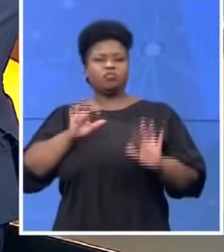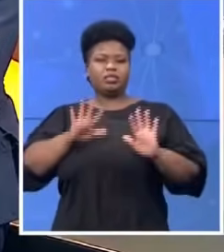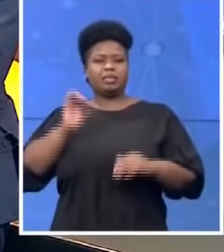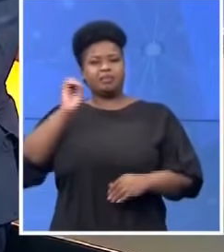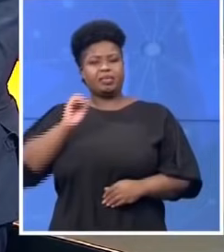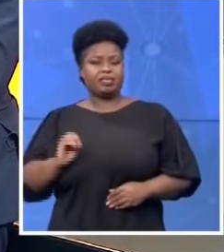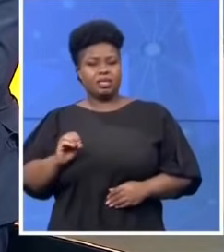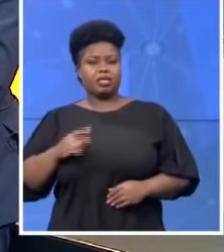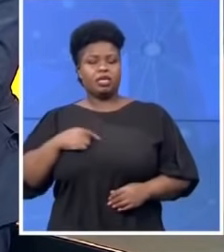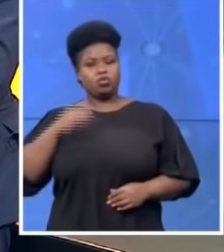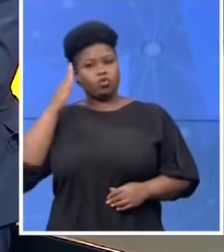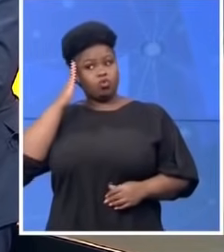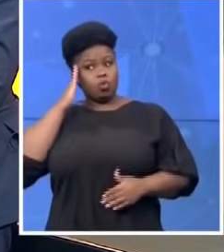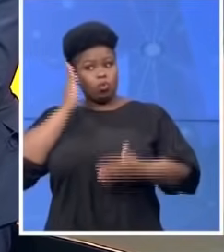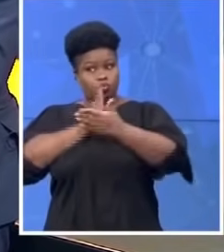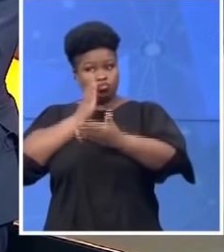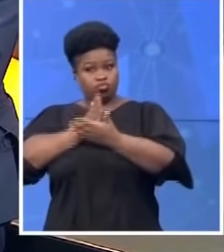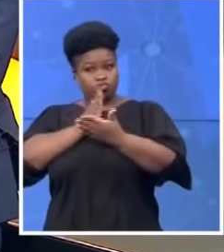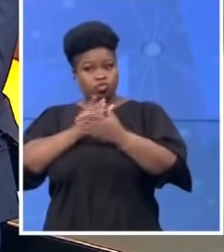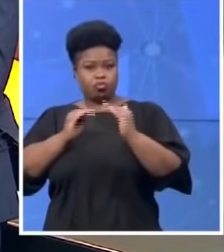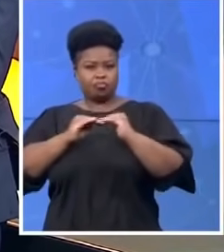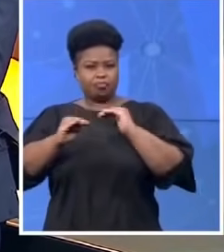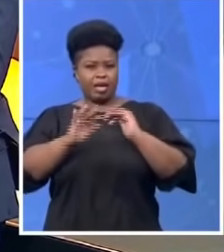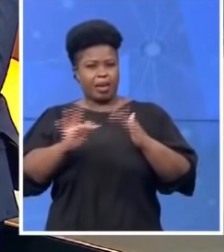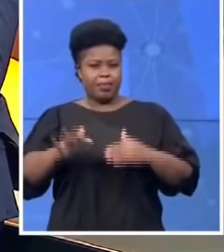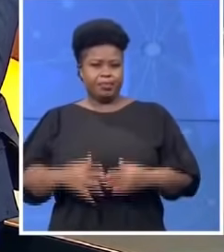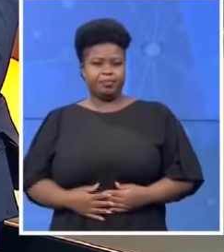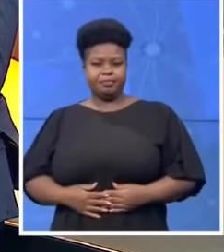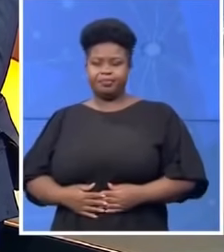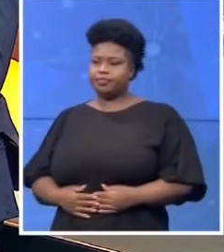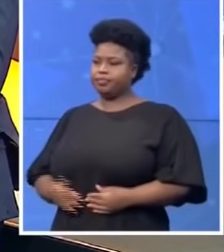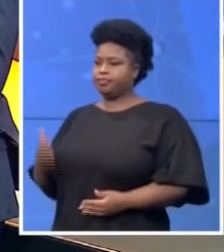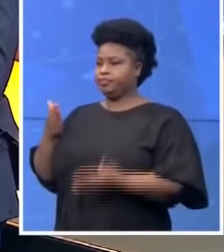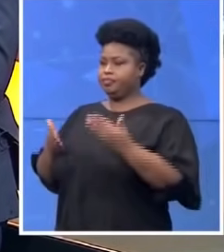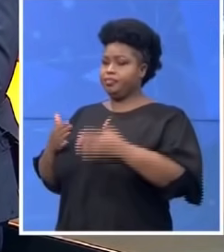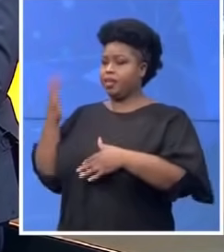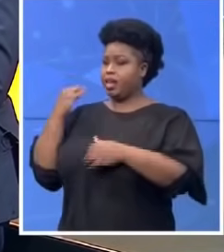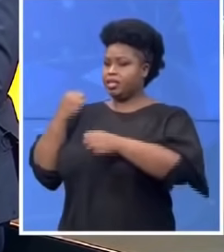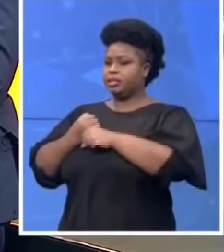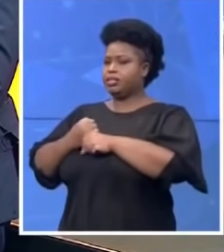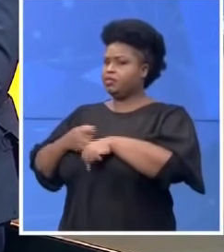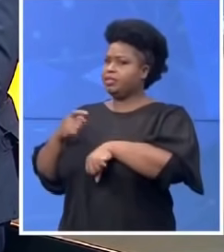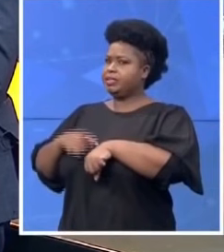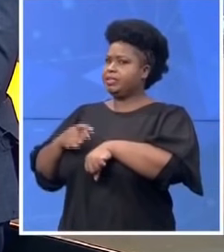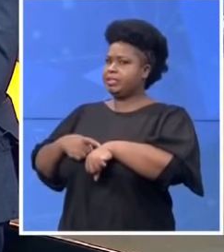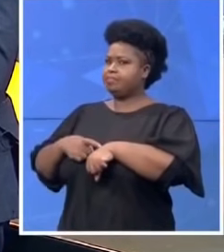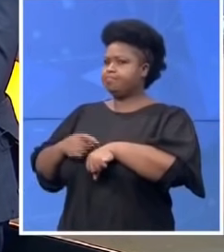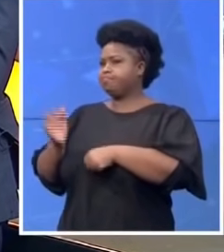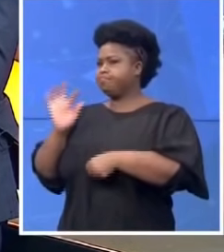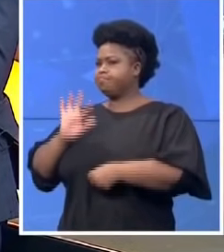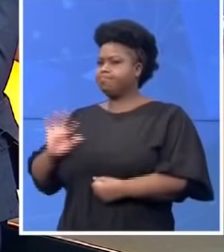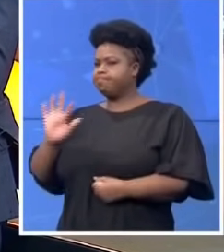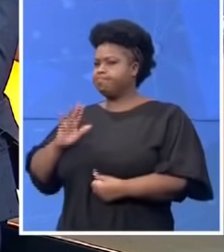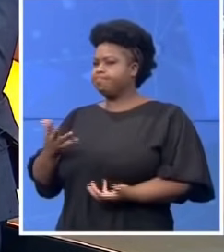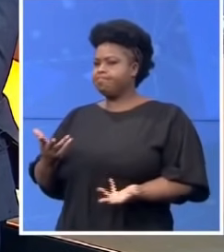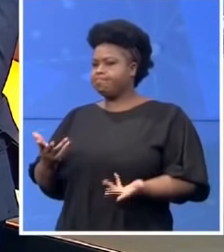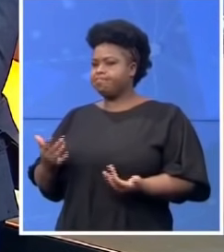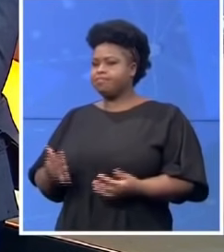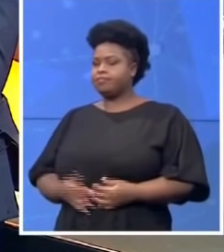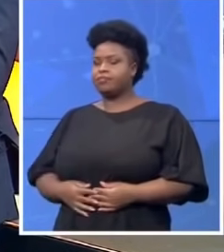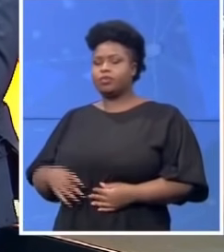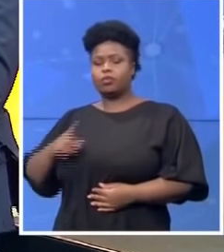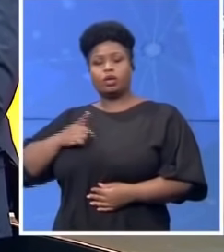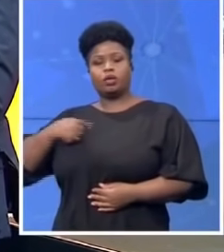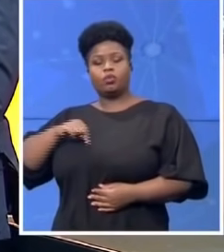Compared to last year, timing-wise, what are we looking at? We were expecting the first batch of real